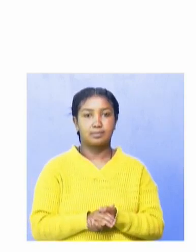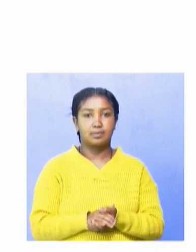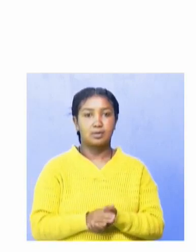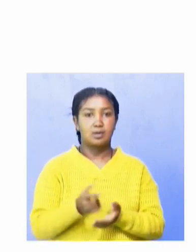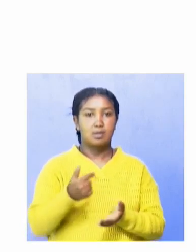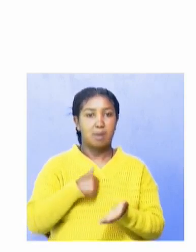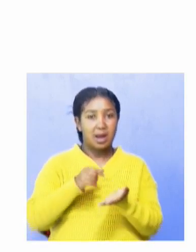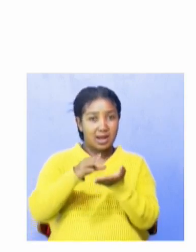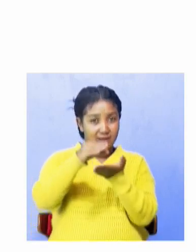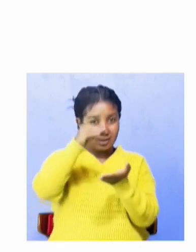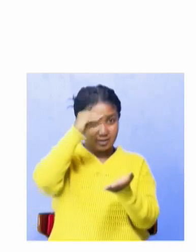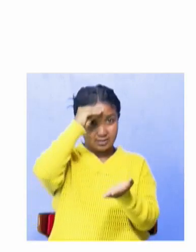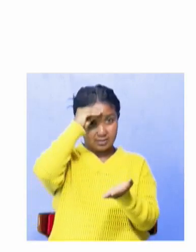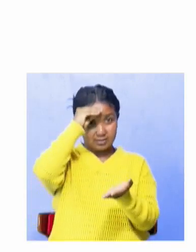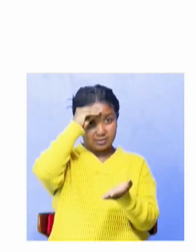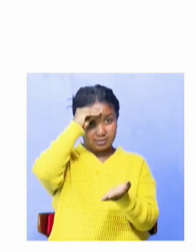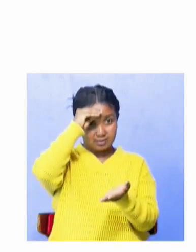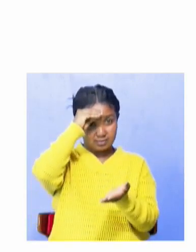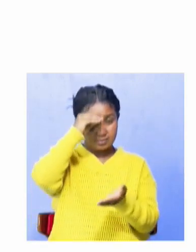my lesson,